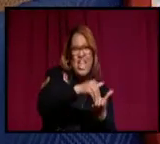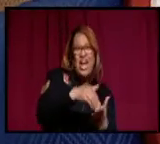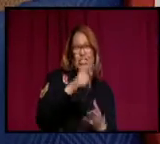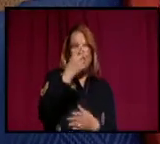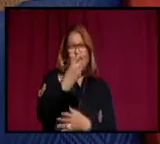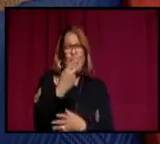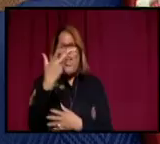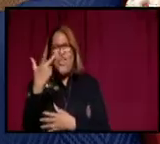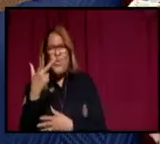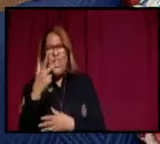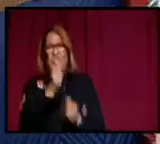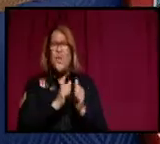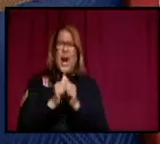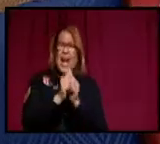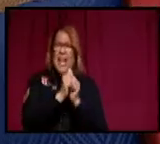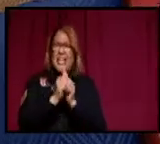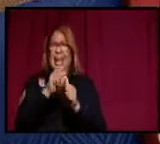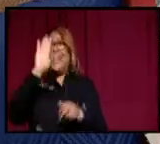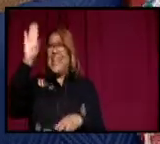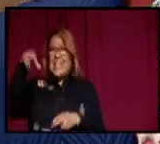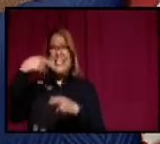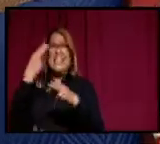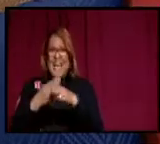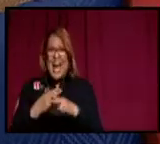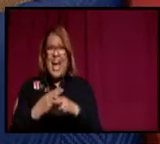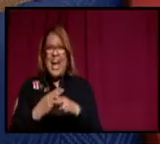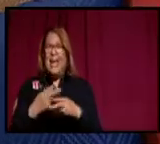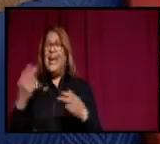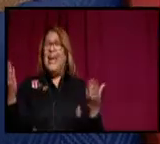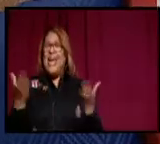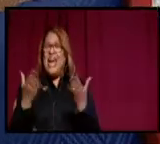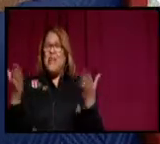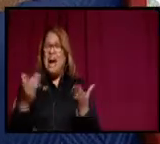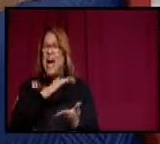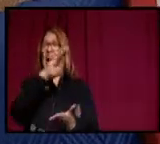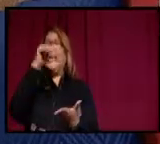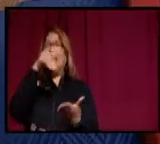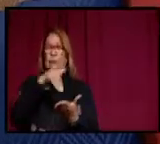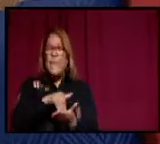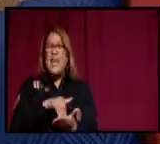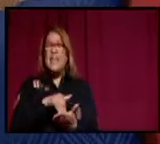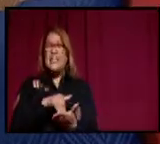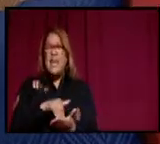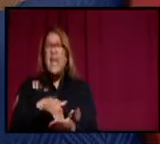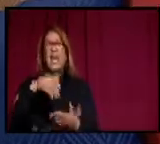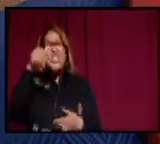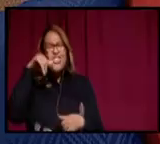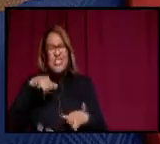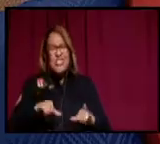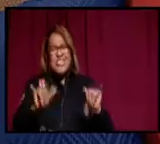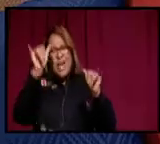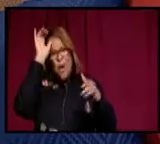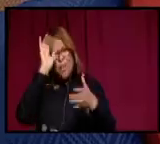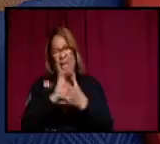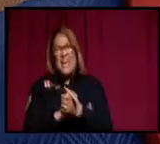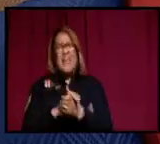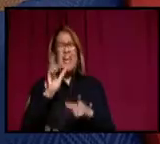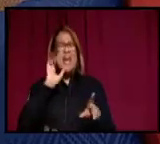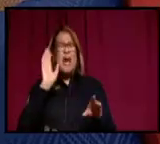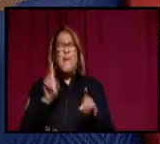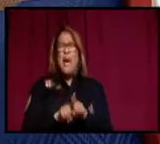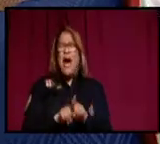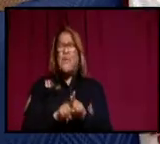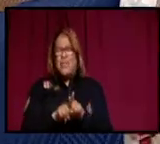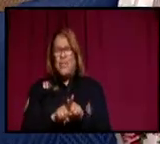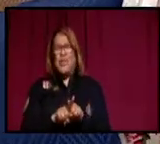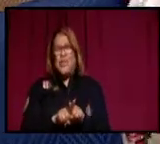of you are gathered together in my name, there am I in the midst. Do you all still believe in the power of agreement? Oh, yes. Oh, I